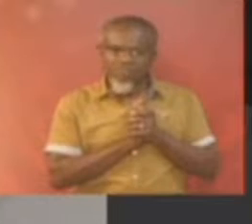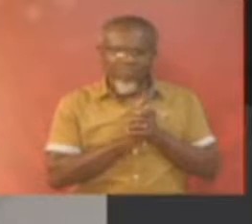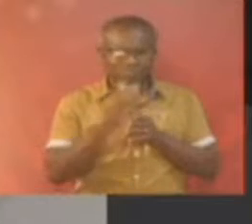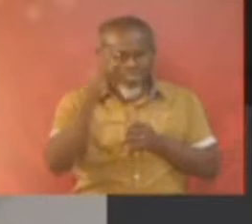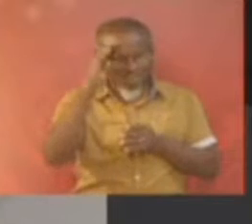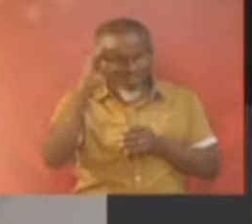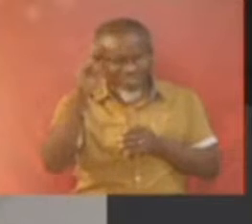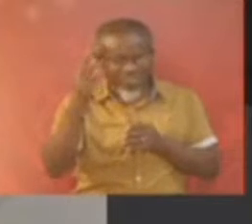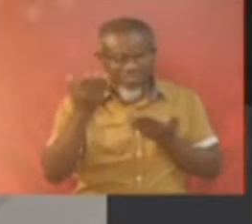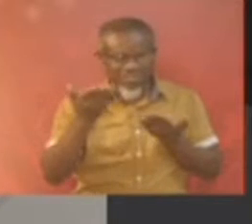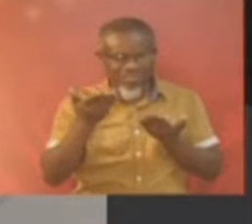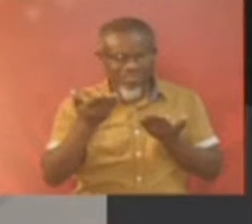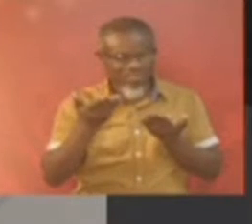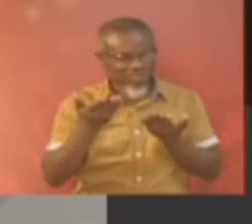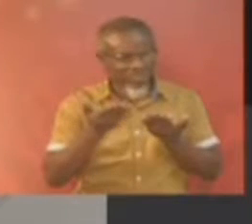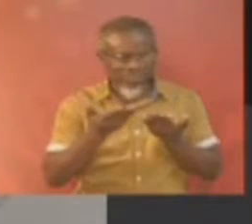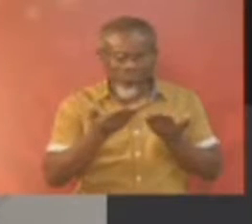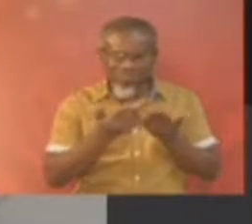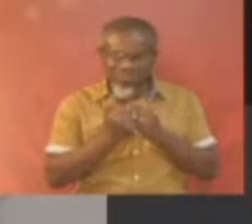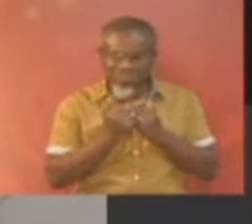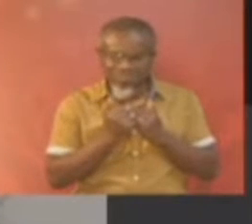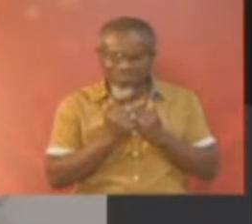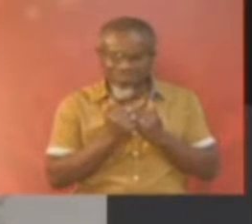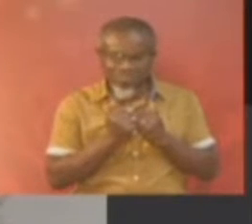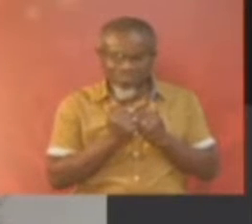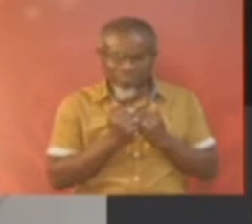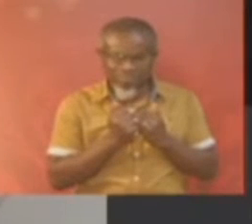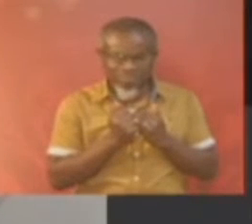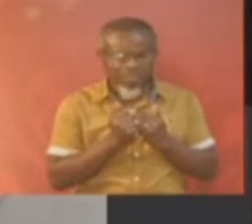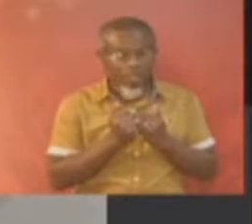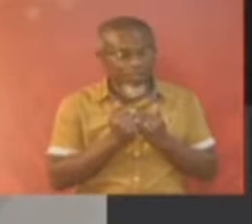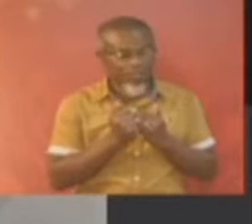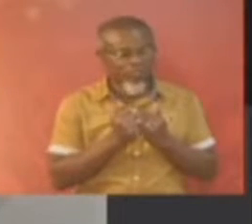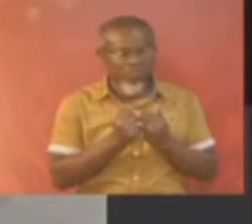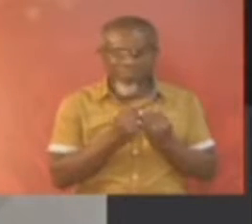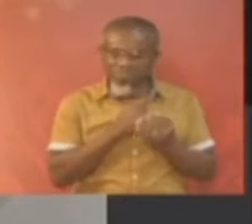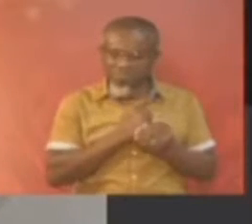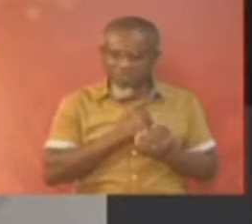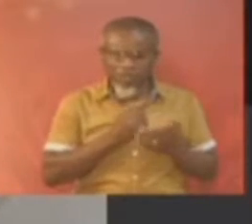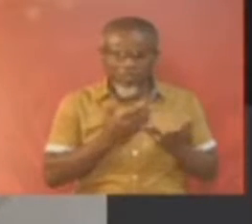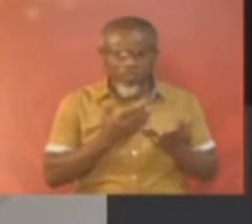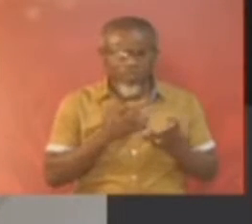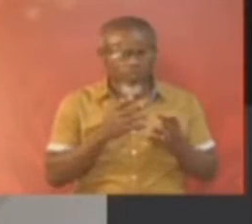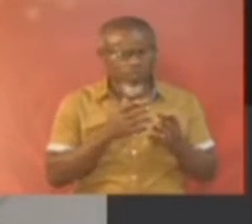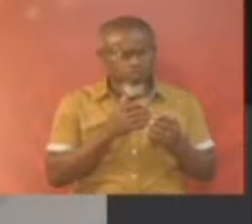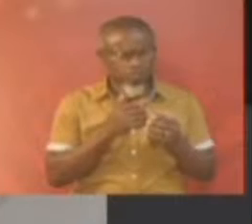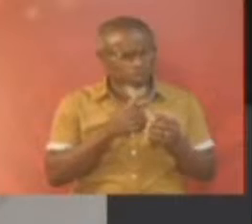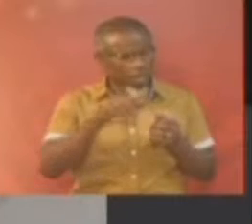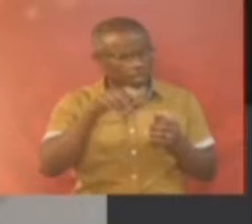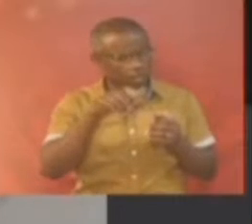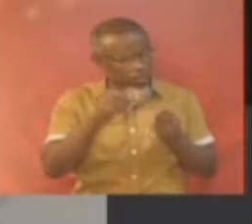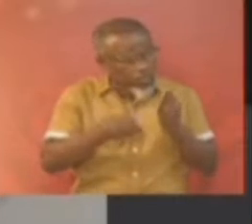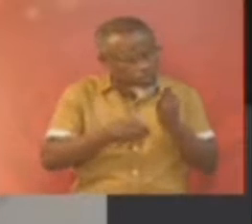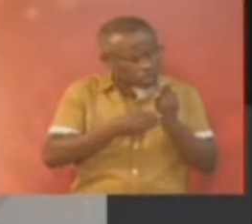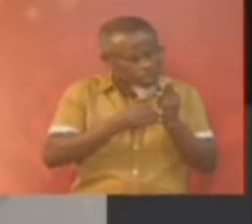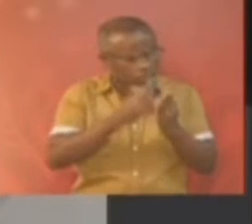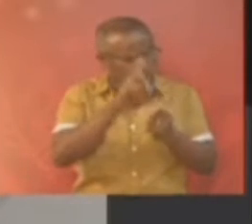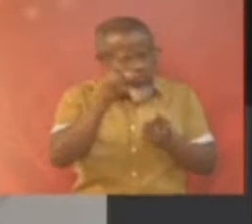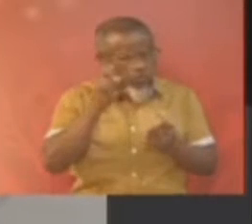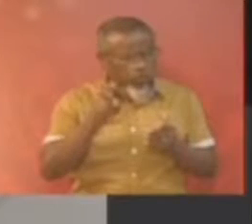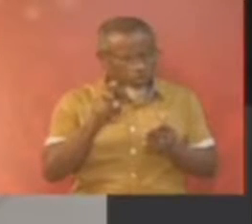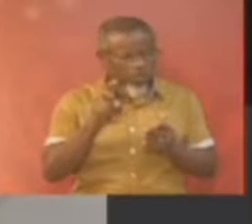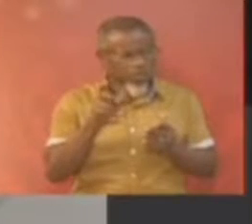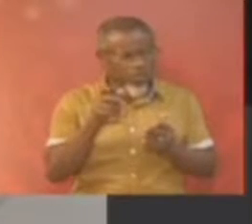Hi. So, oh dear, I think I've forgotten my question. Right, sorry. Following up on something that Prior